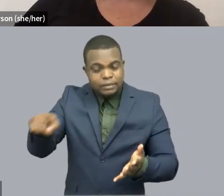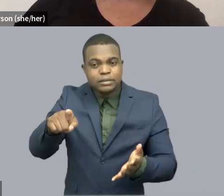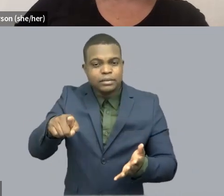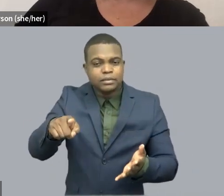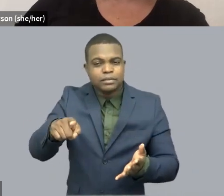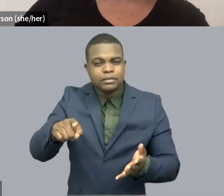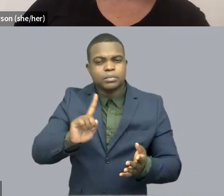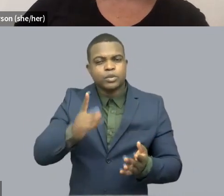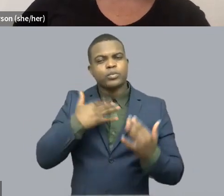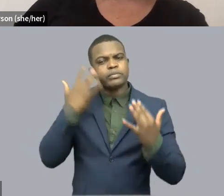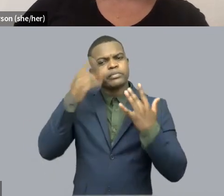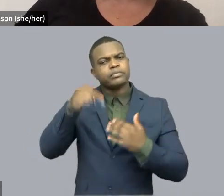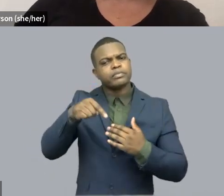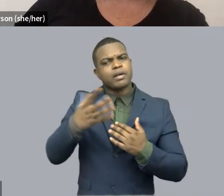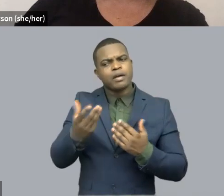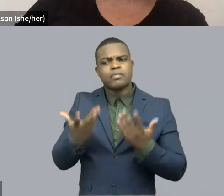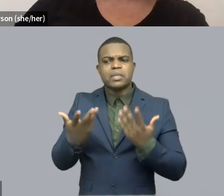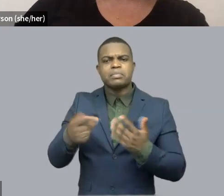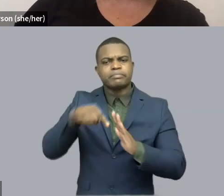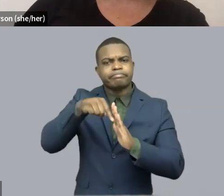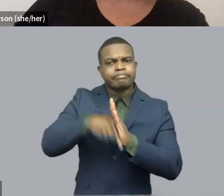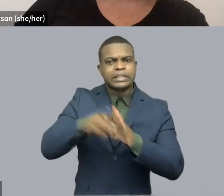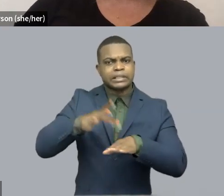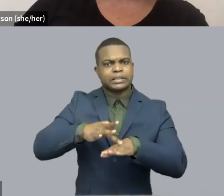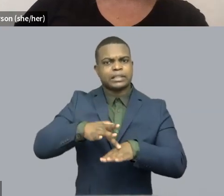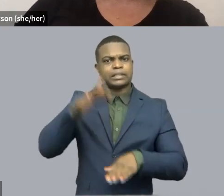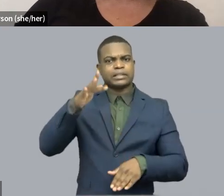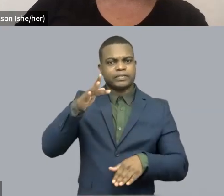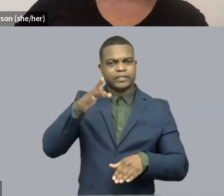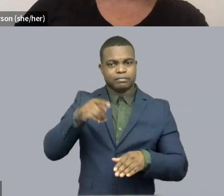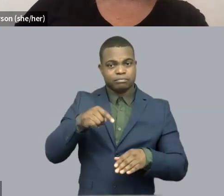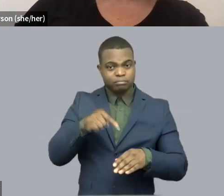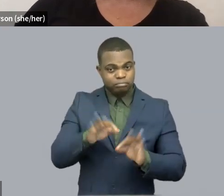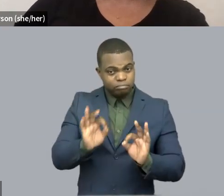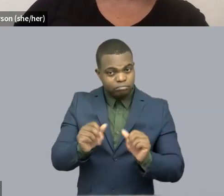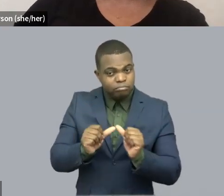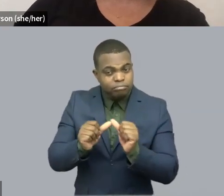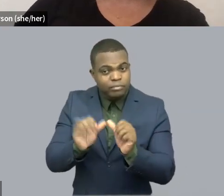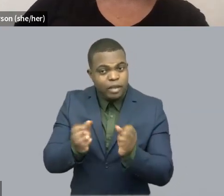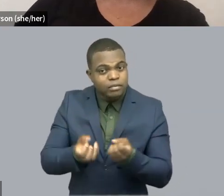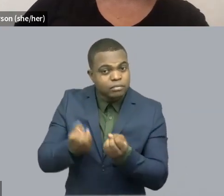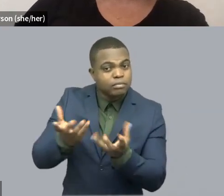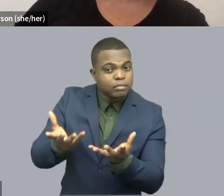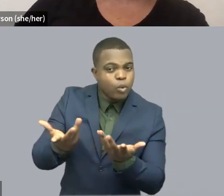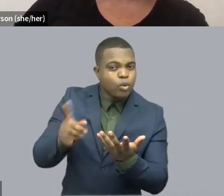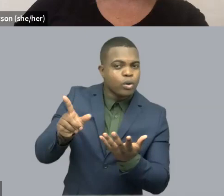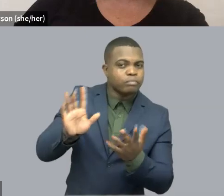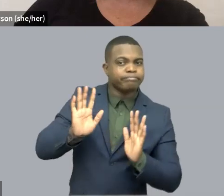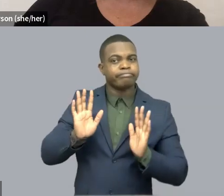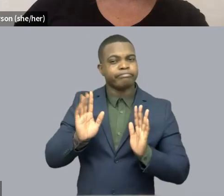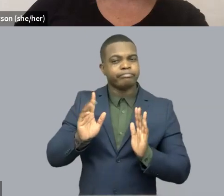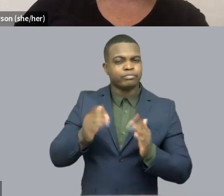might be very different from, I don't know, like organization working, in developing countries